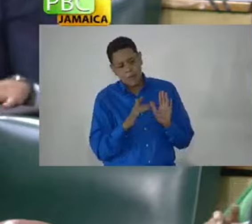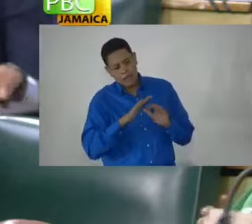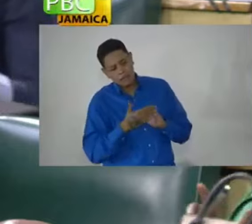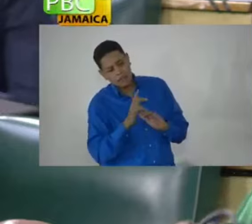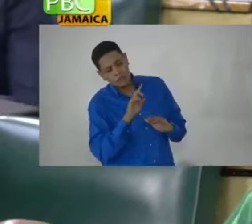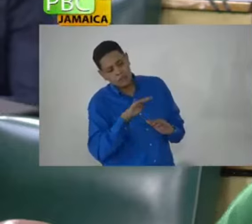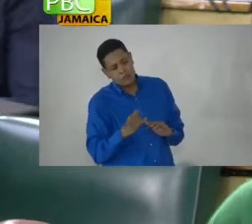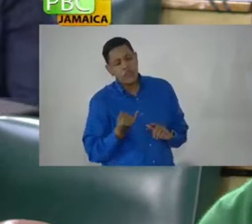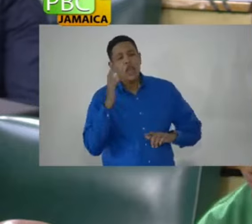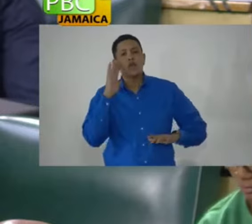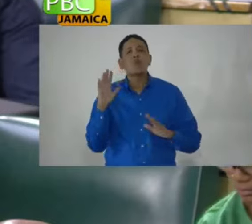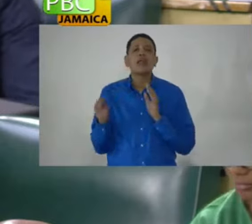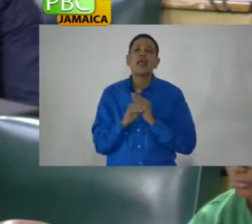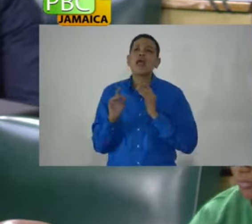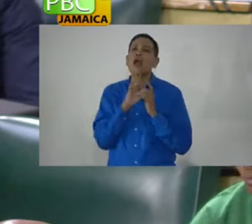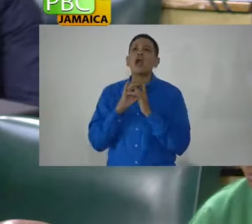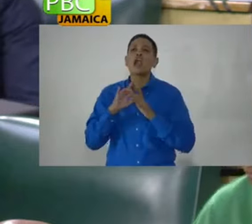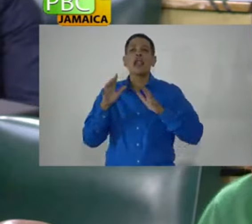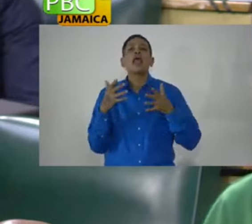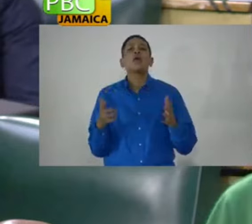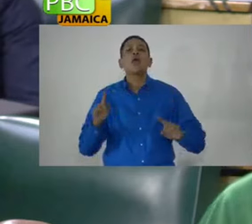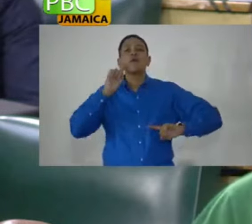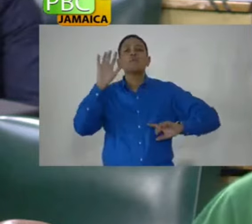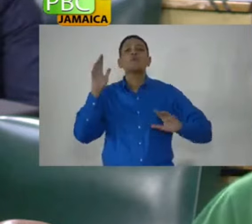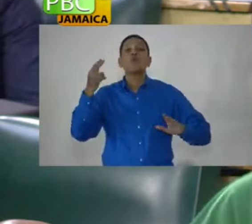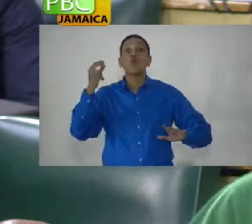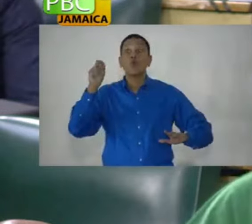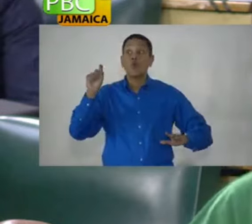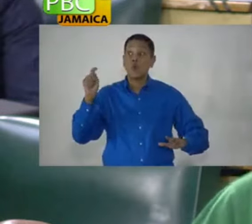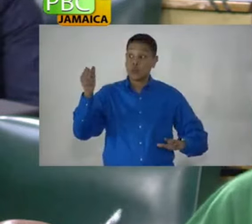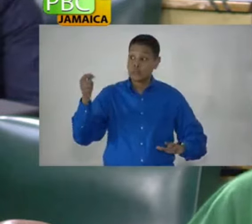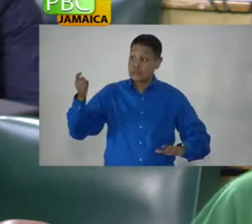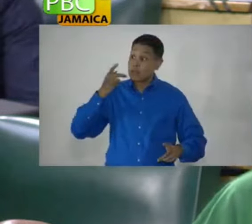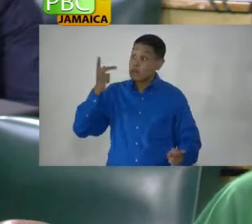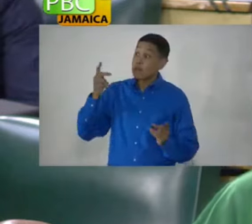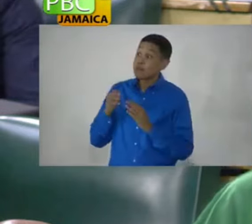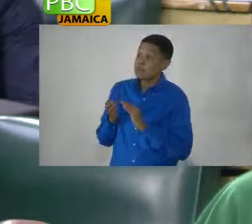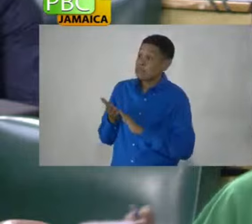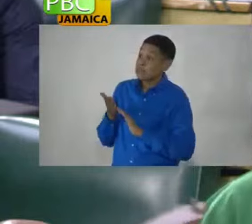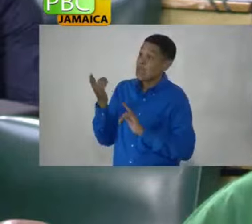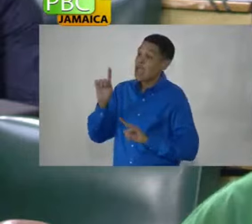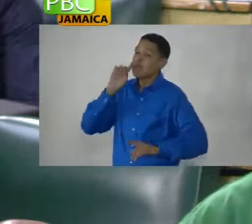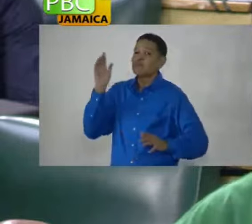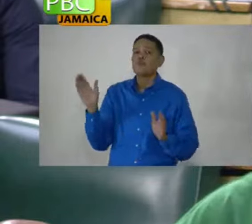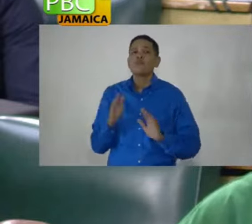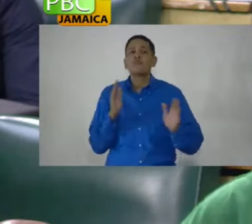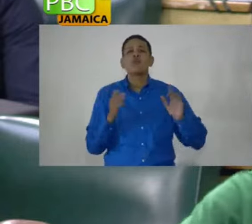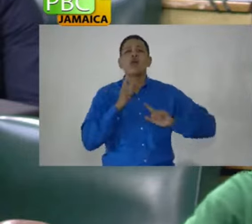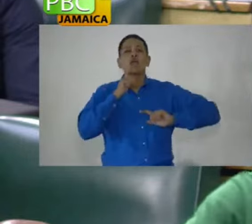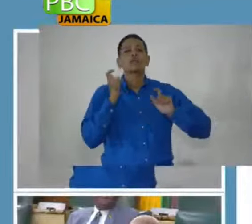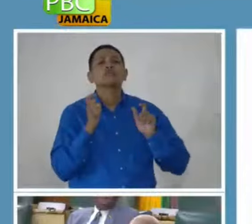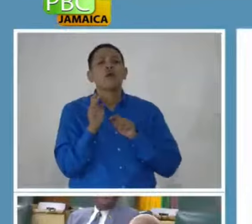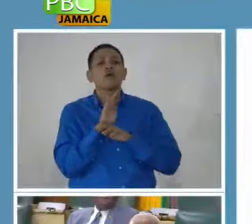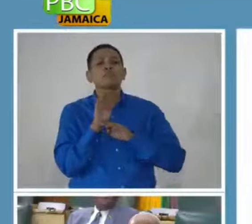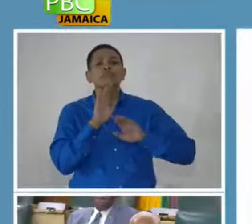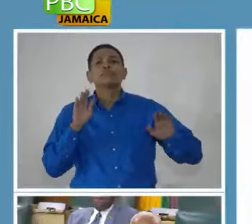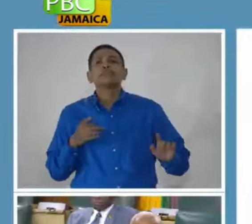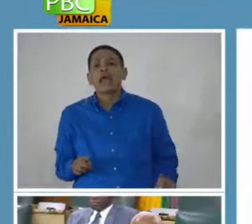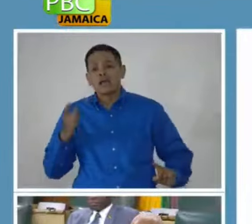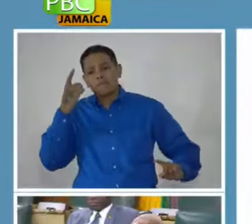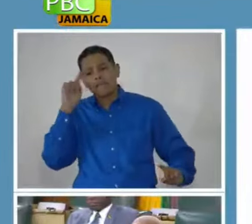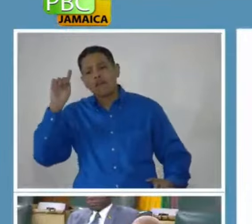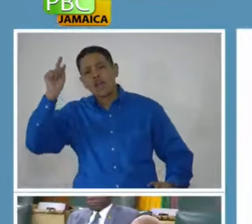resilient, will be coordinating to host a public meeting to prepare small businesses